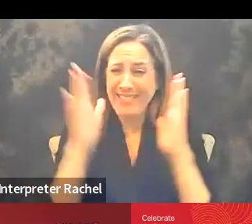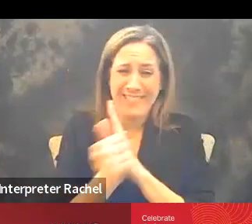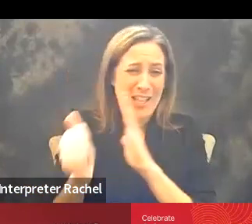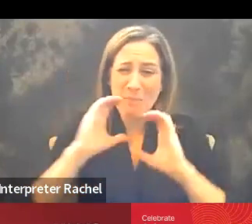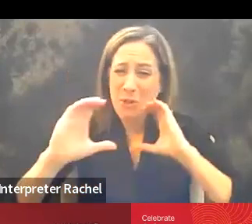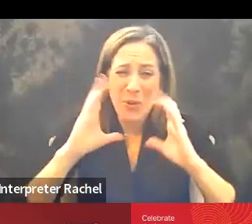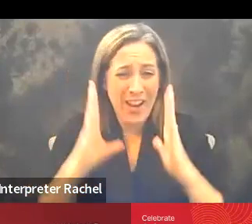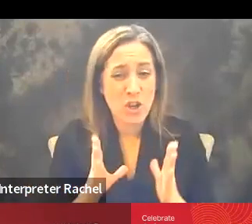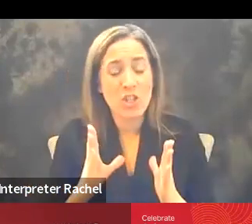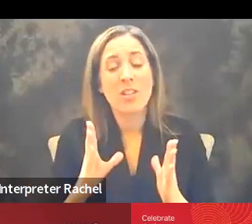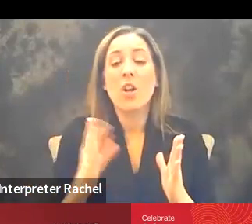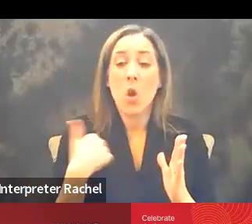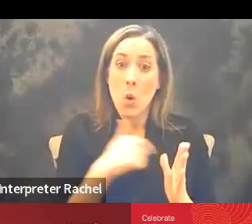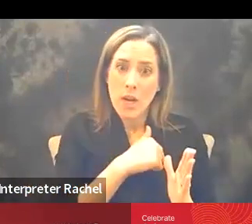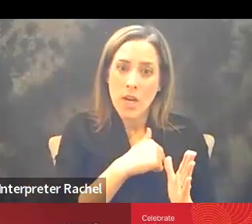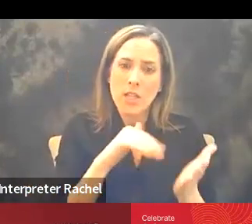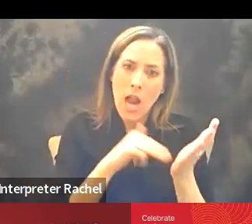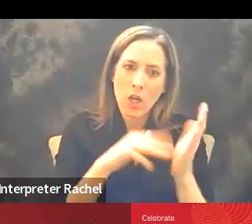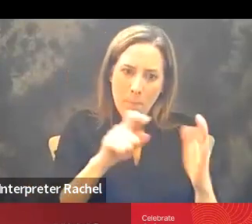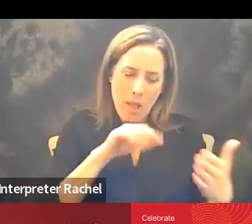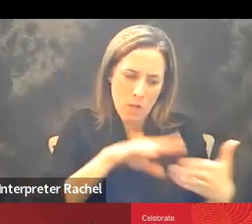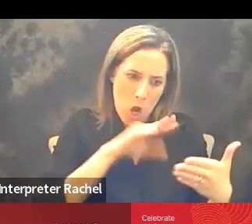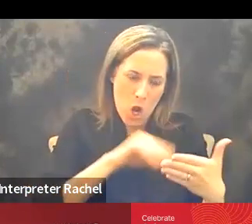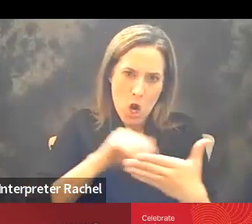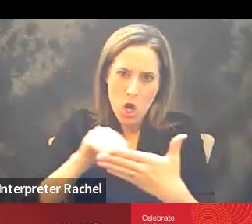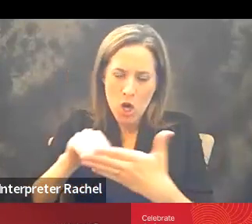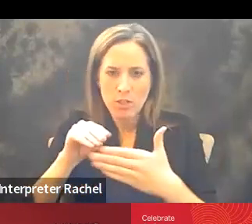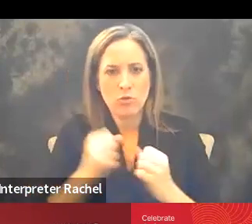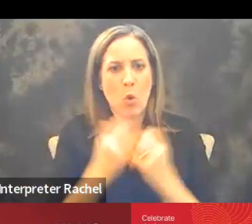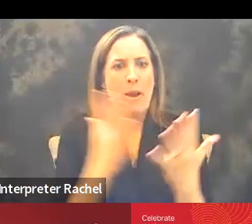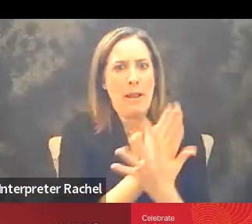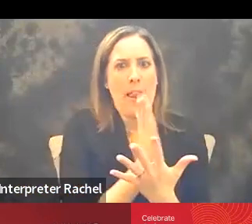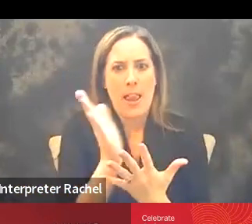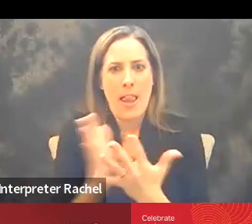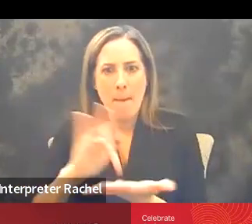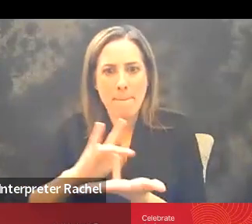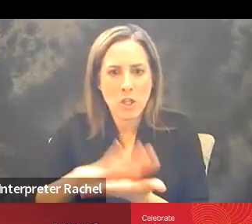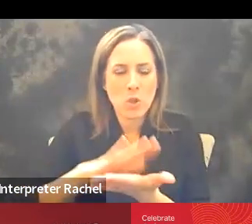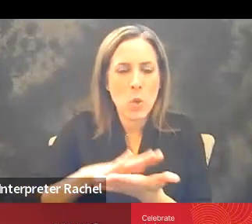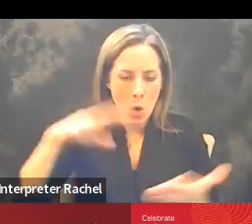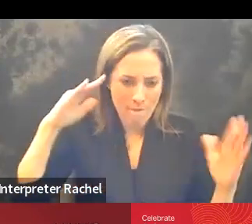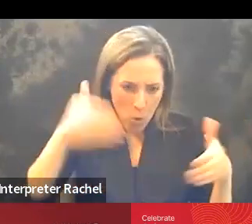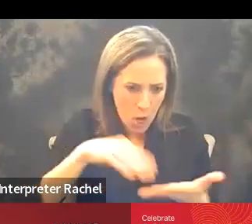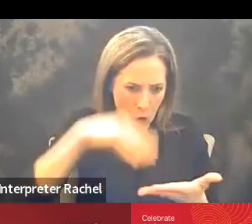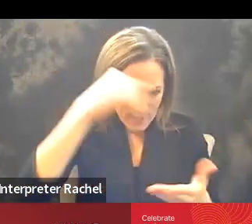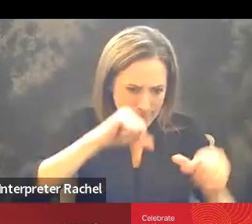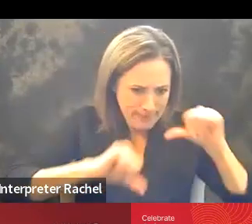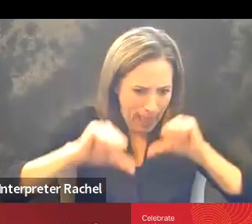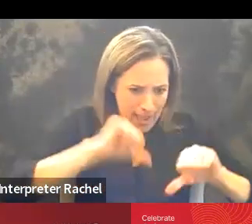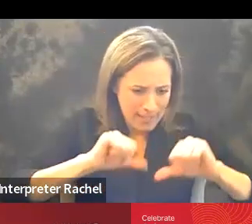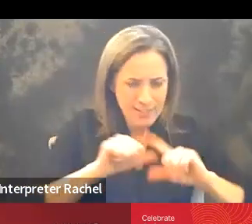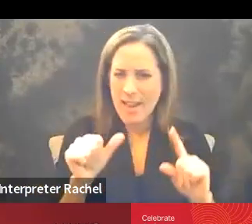to all the other stuff we have to learn in medical school, all the stuff that we learn is so focused on learning the science that we don't always really learn how